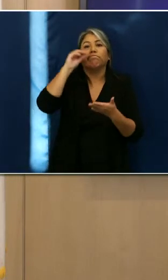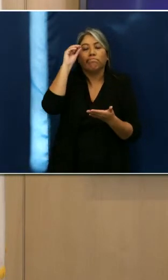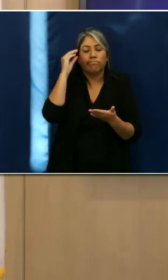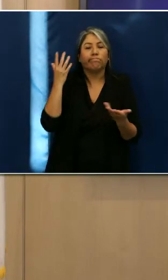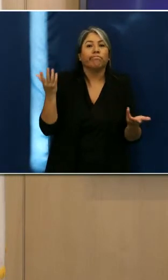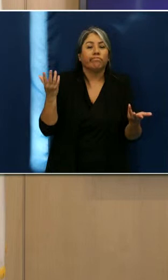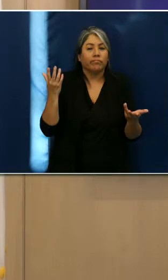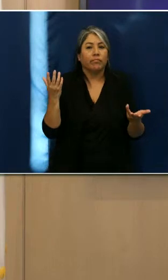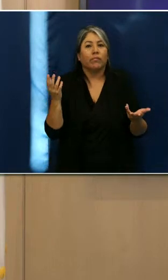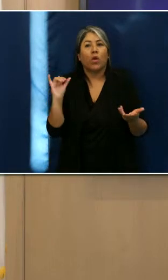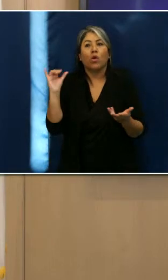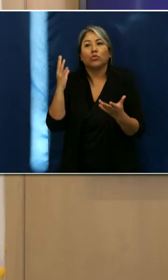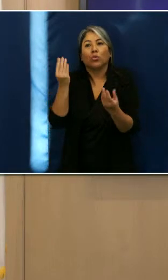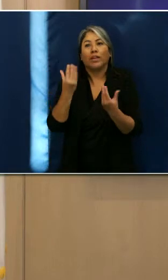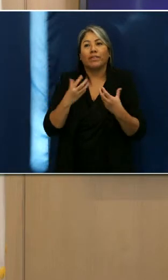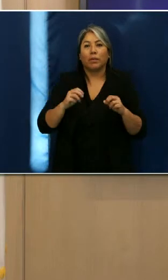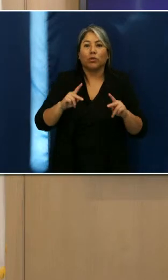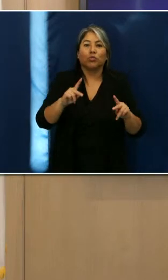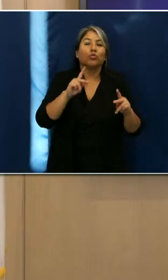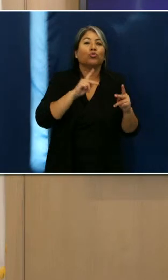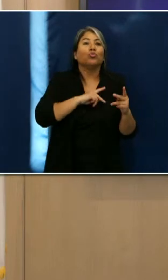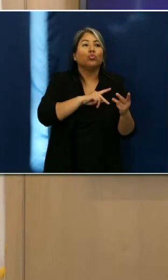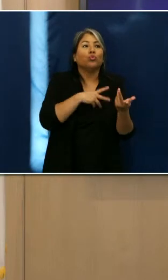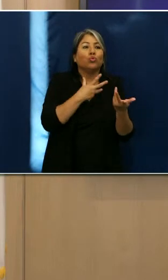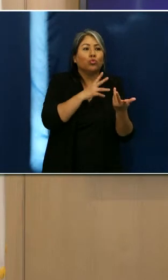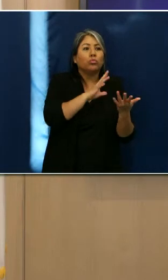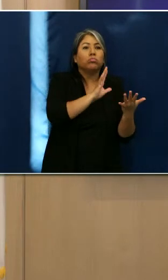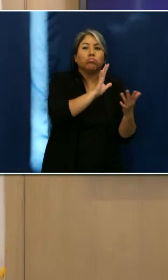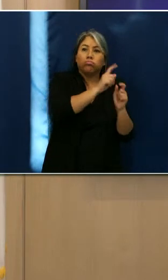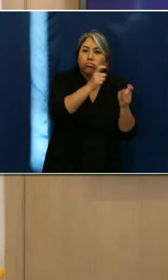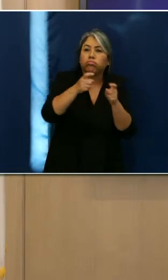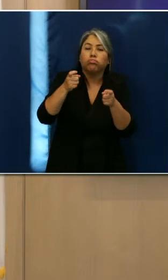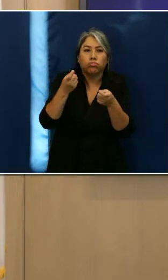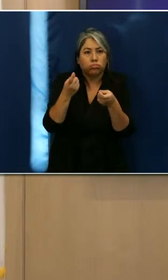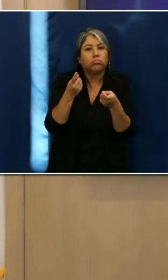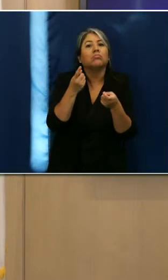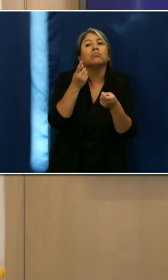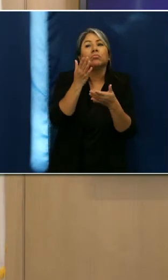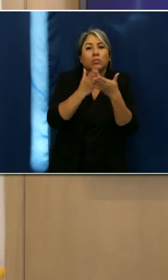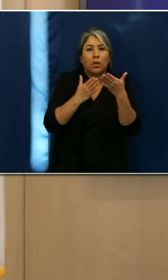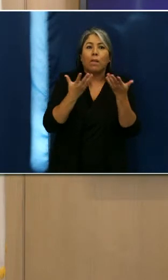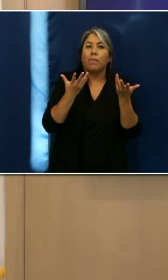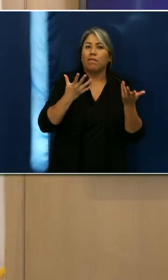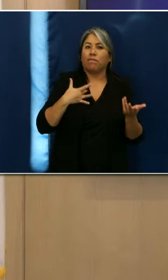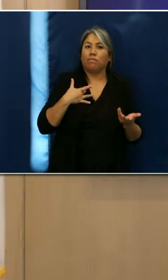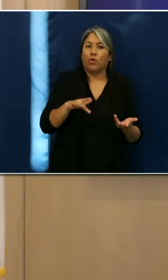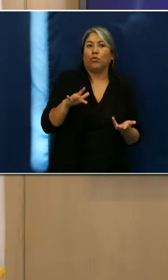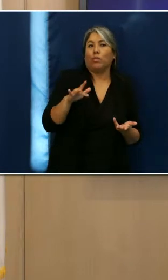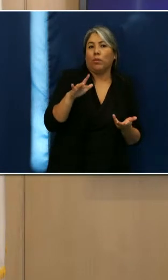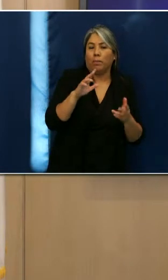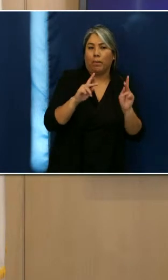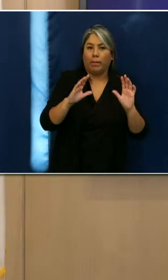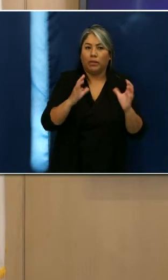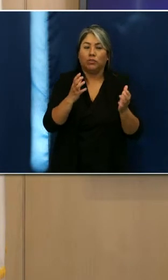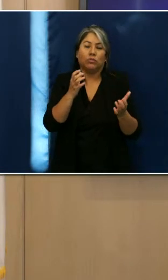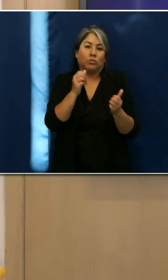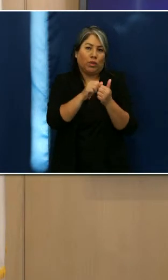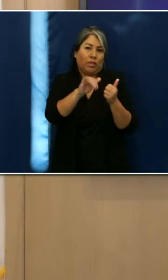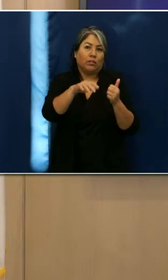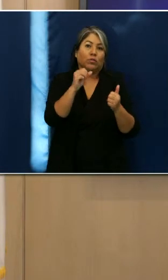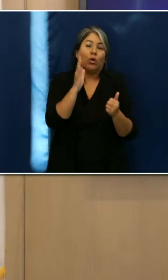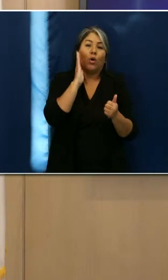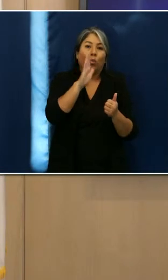gave us an opportunity to reach vulnerable populations with vaccination. So we're certainly going to leverage